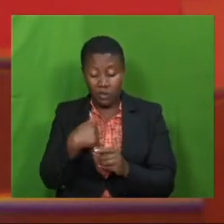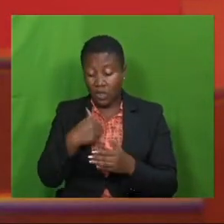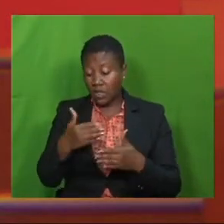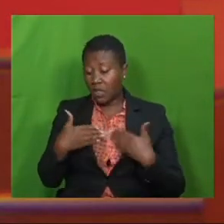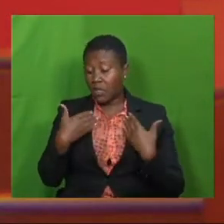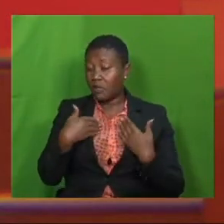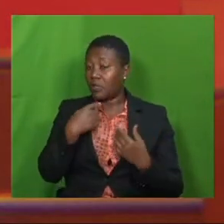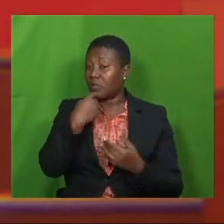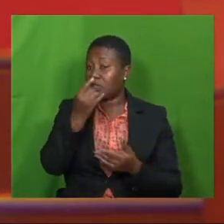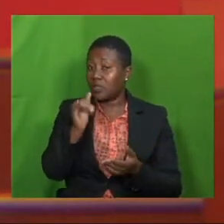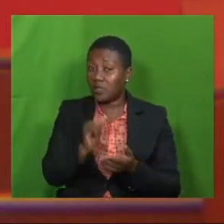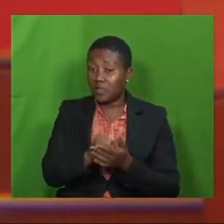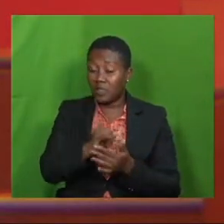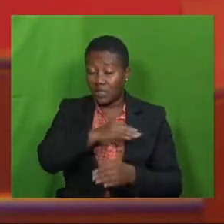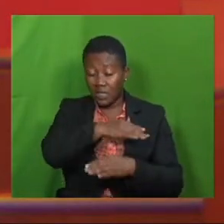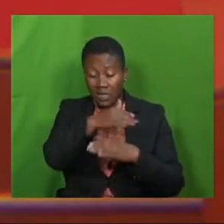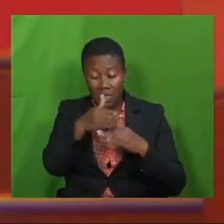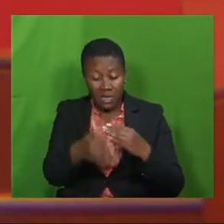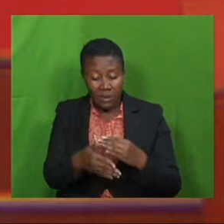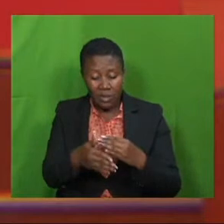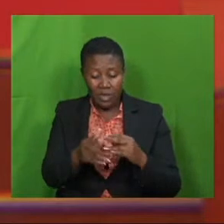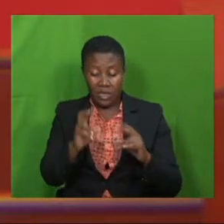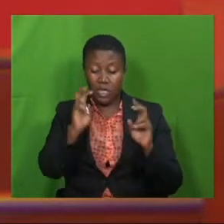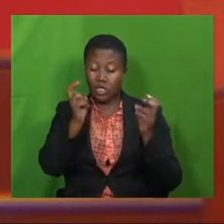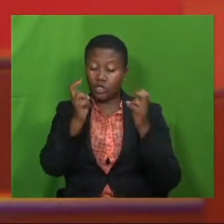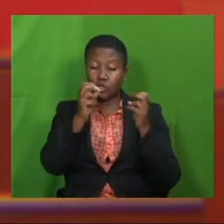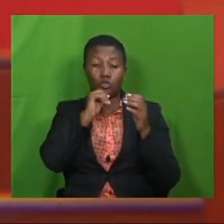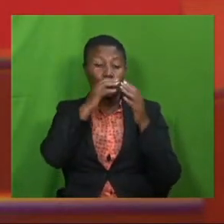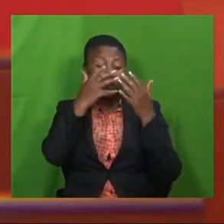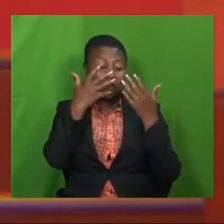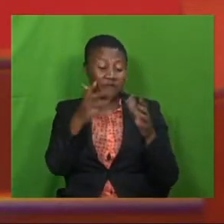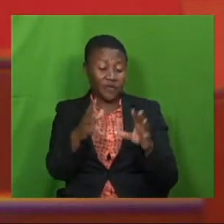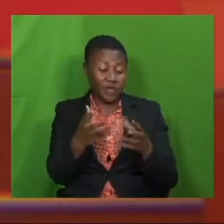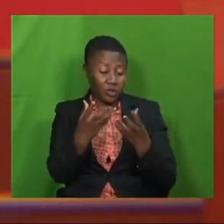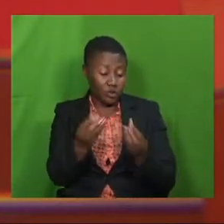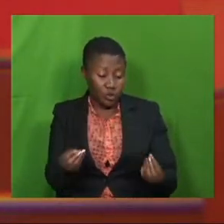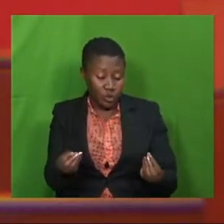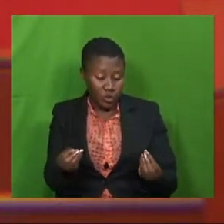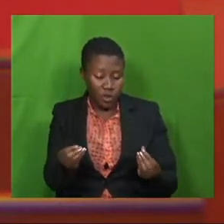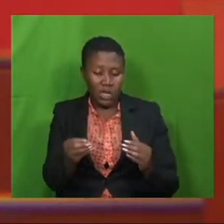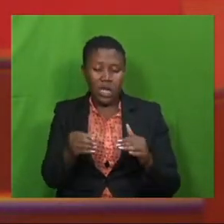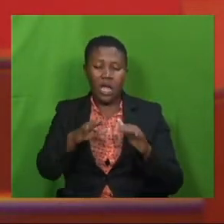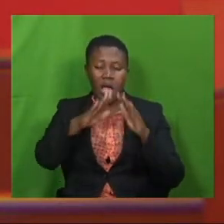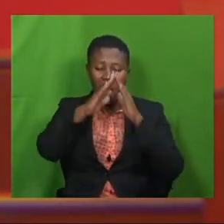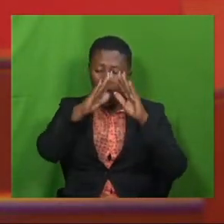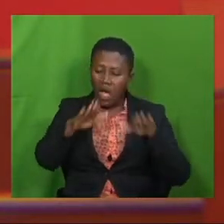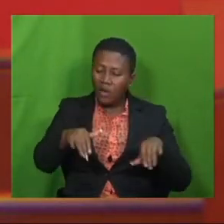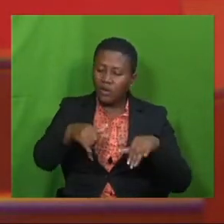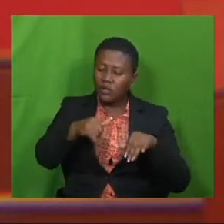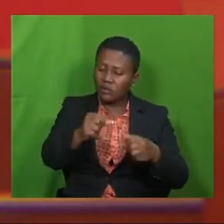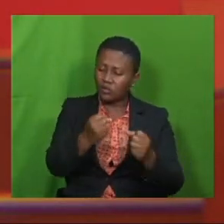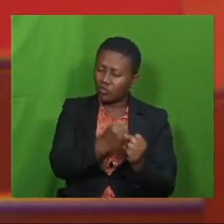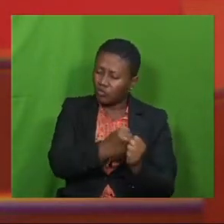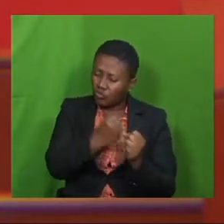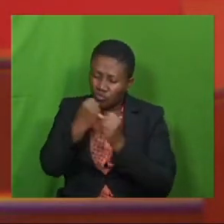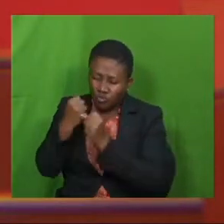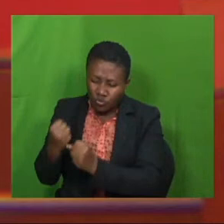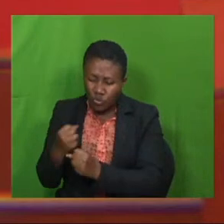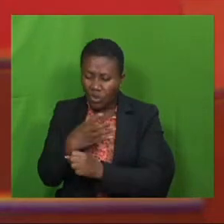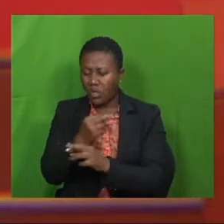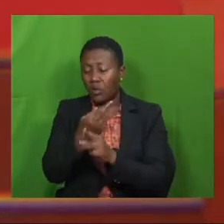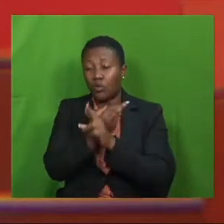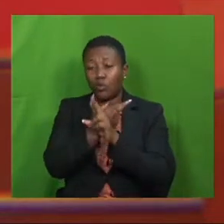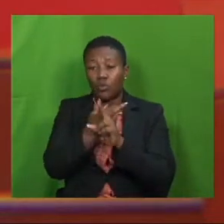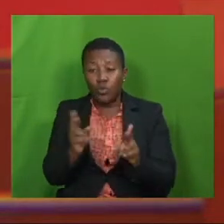end, though the issues is not completely resolved, the House is still standing strong and determined to fulfill